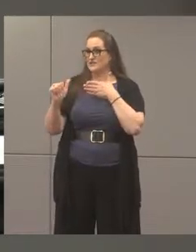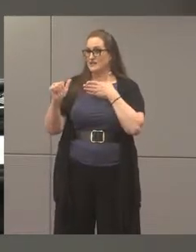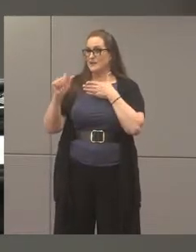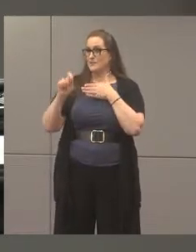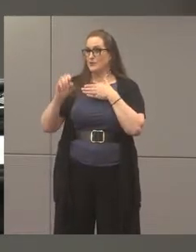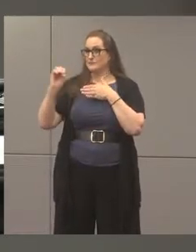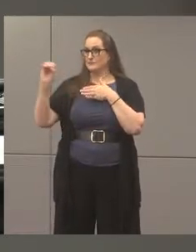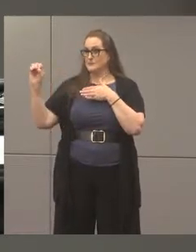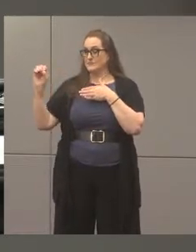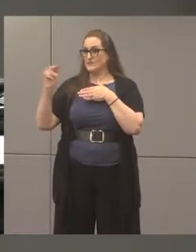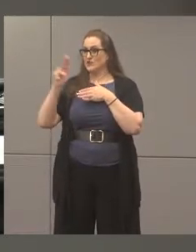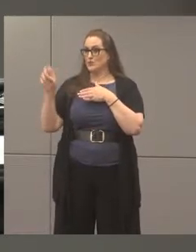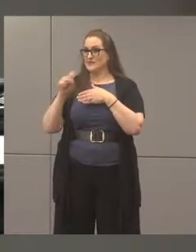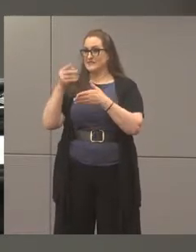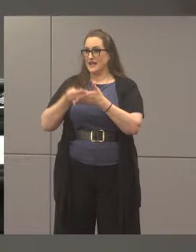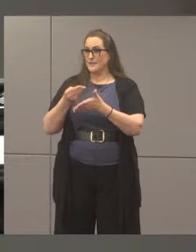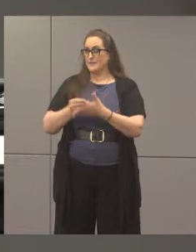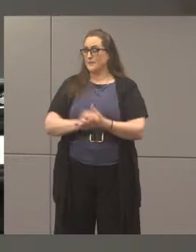$720,000.00 USA currency.